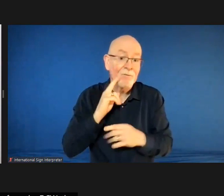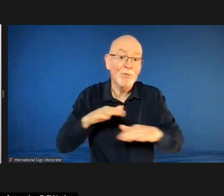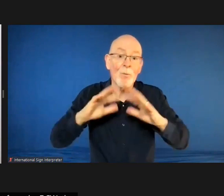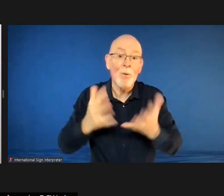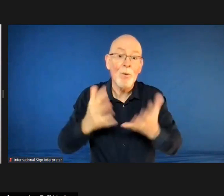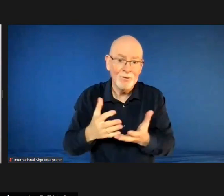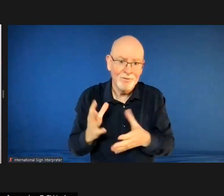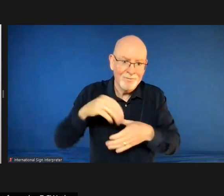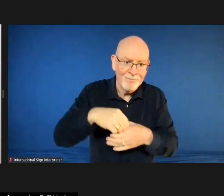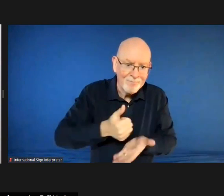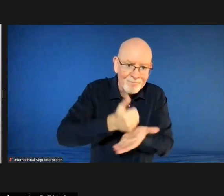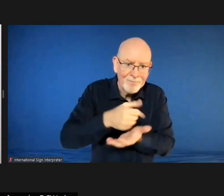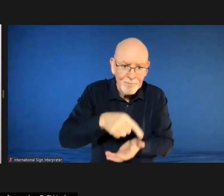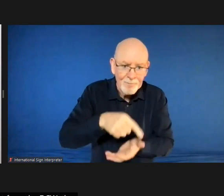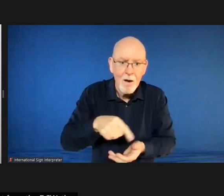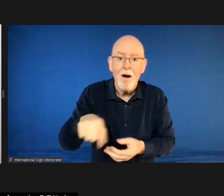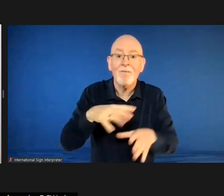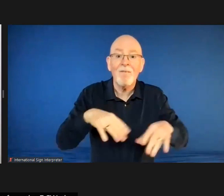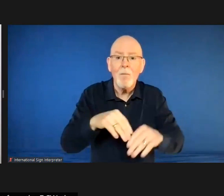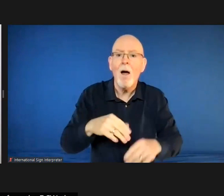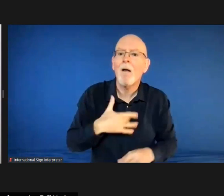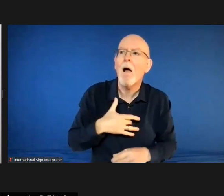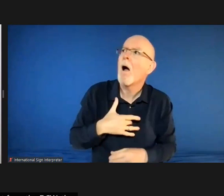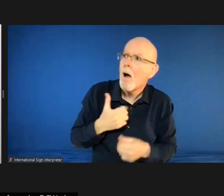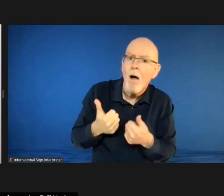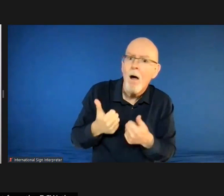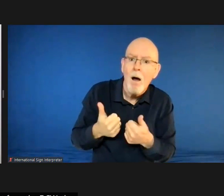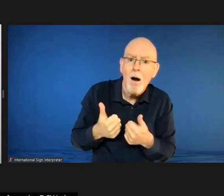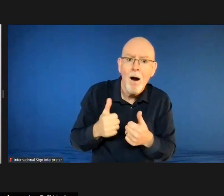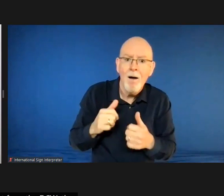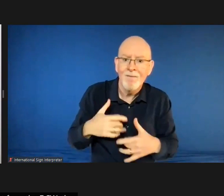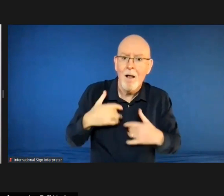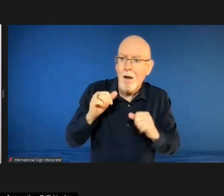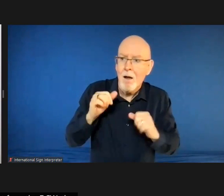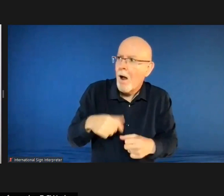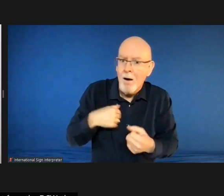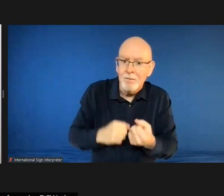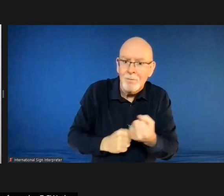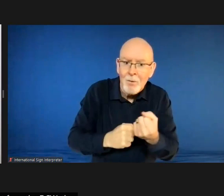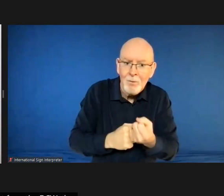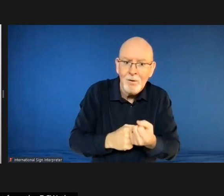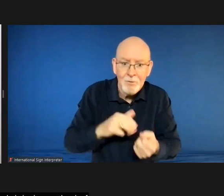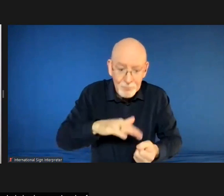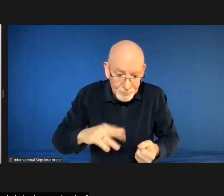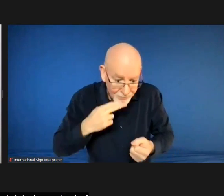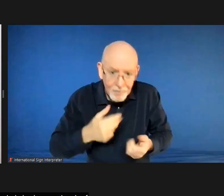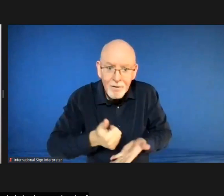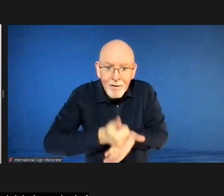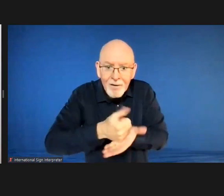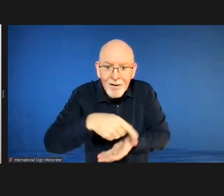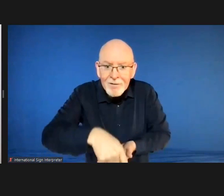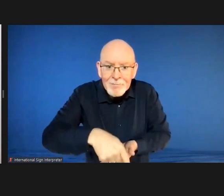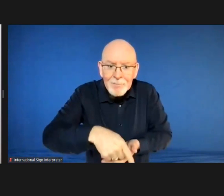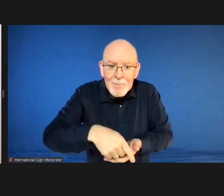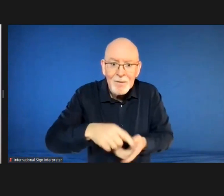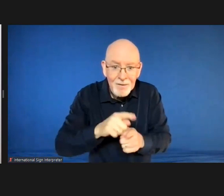the deaf child, but also support them in learning, improving their language and communication. So that was a big